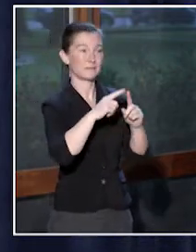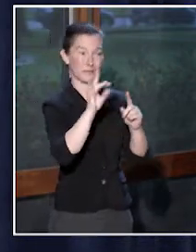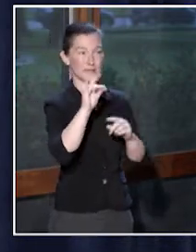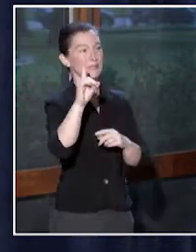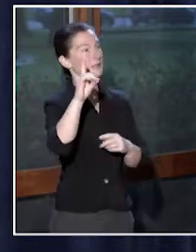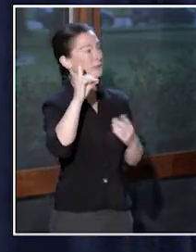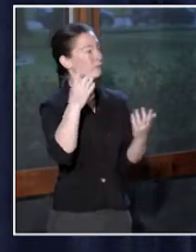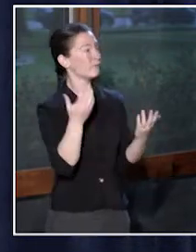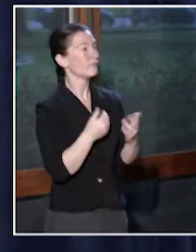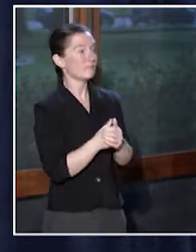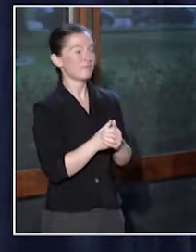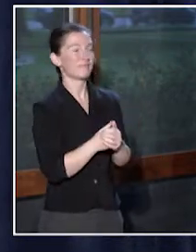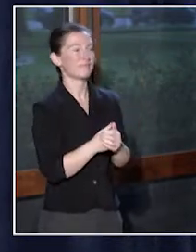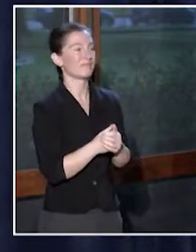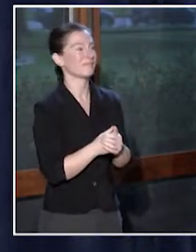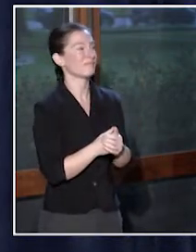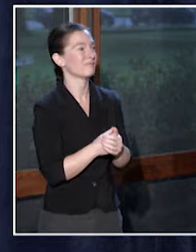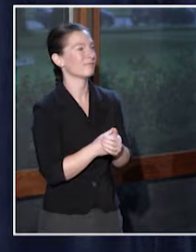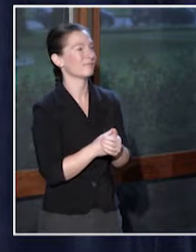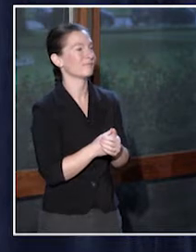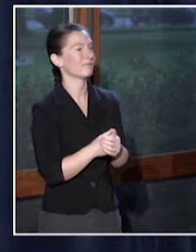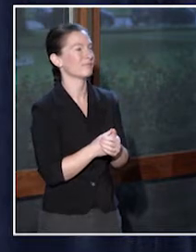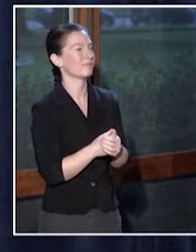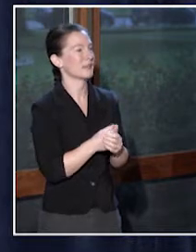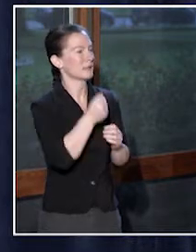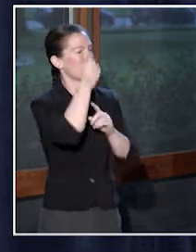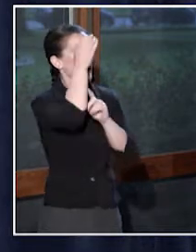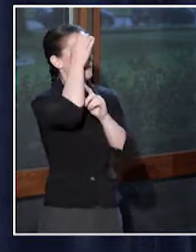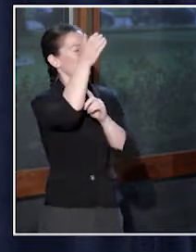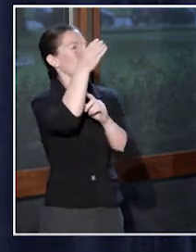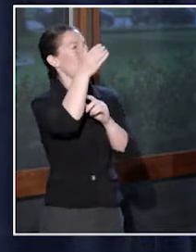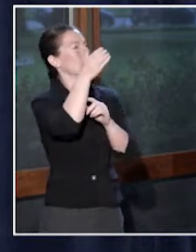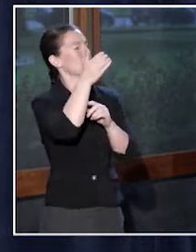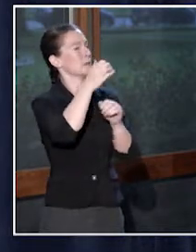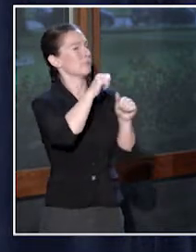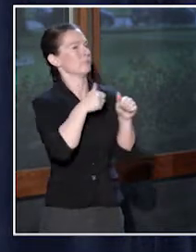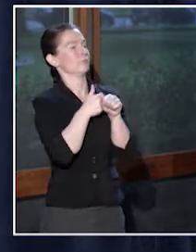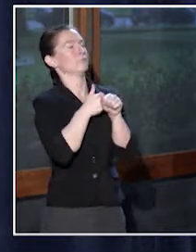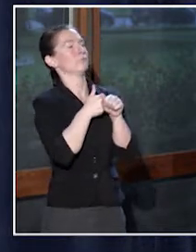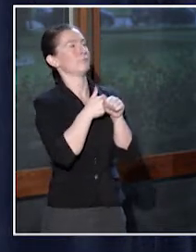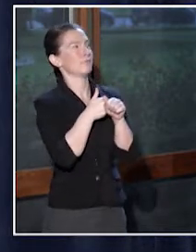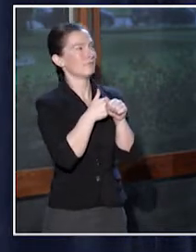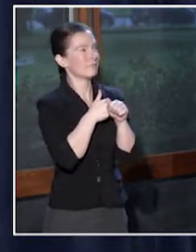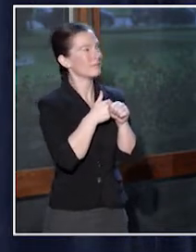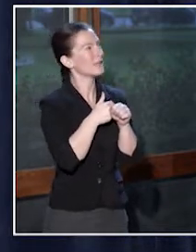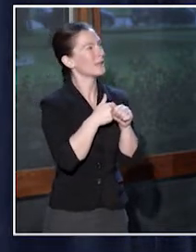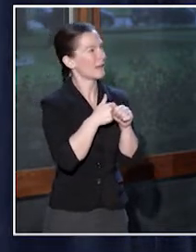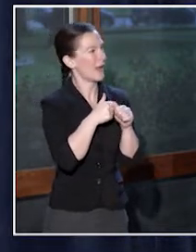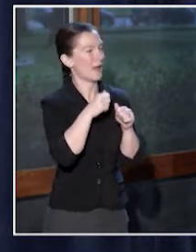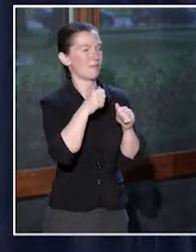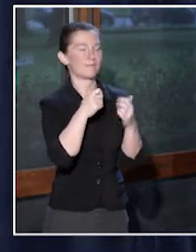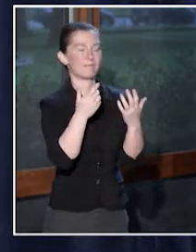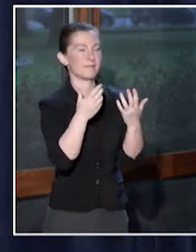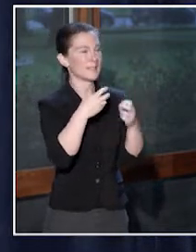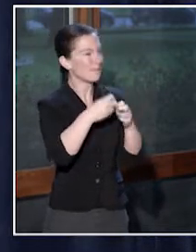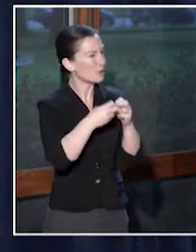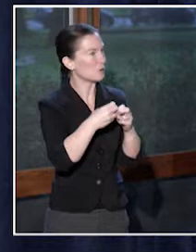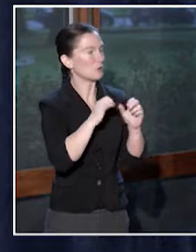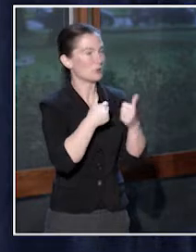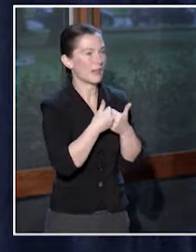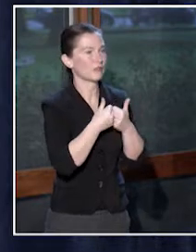very difficult and uncomfortable and challenging conversation that had to be had. Because just